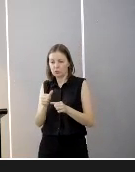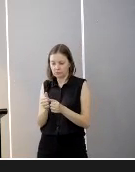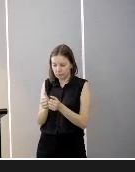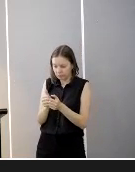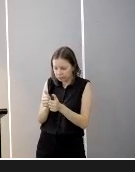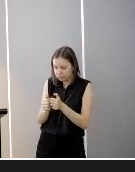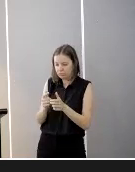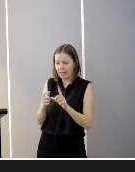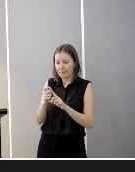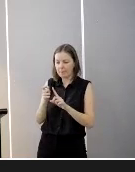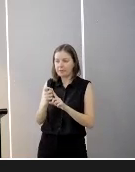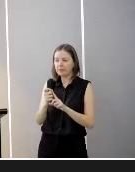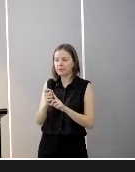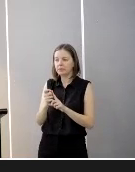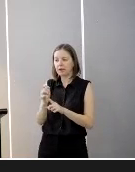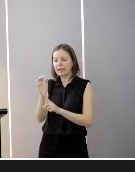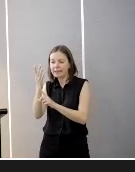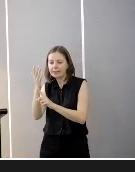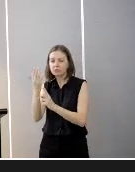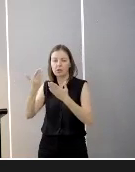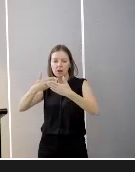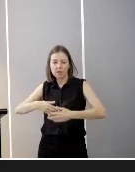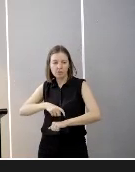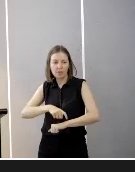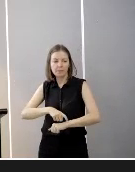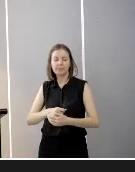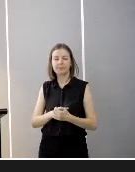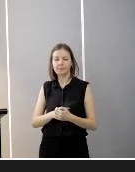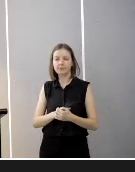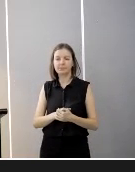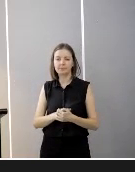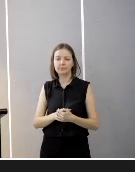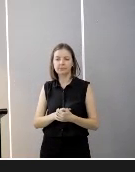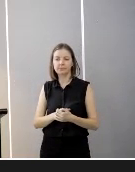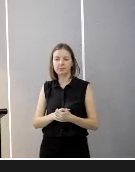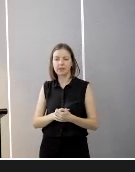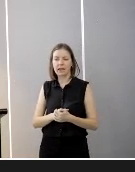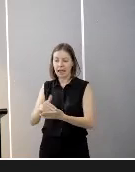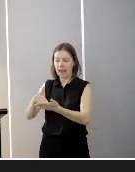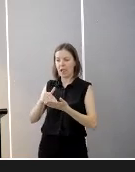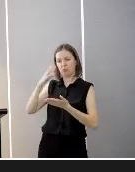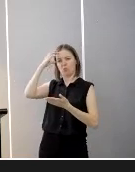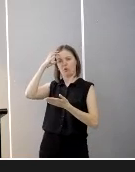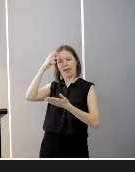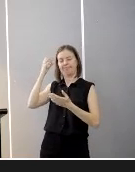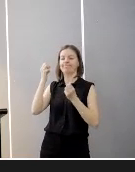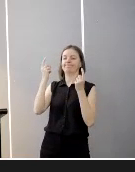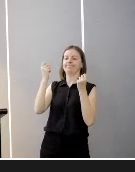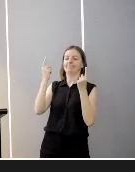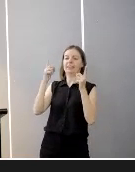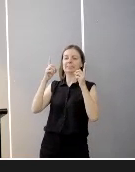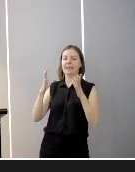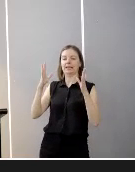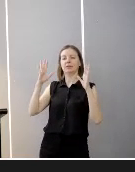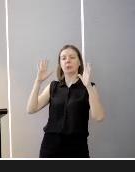that kind of dim the light on your phone, candles at night, that kind of thing. Kind of just tells your body clock that it's time to start